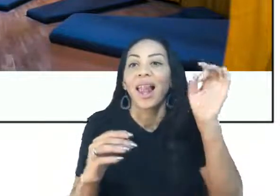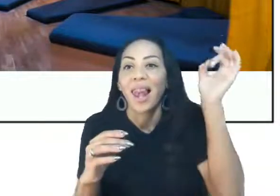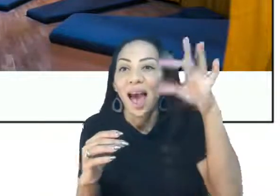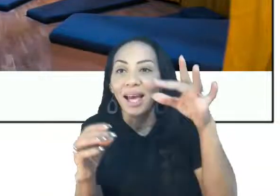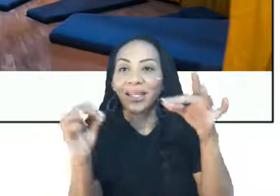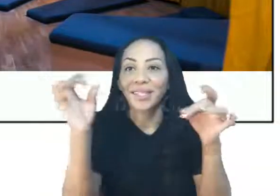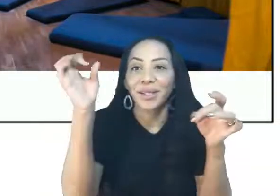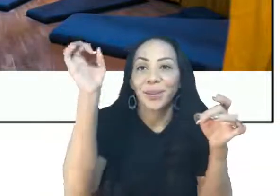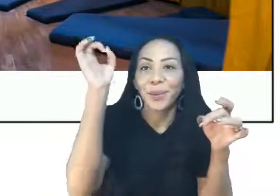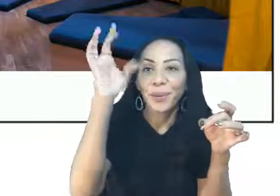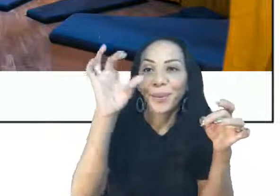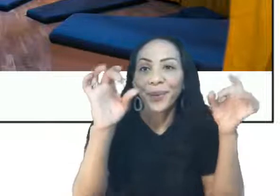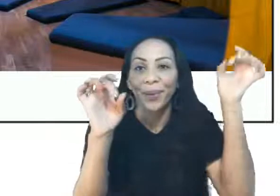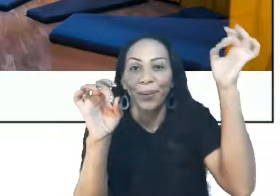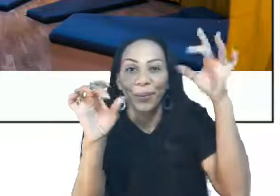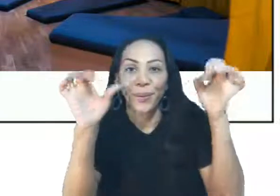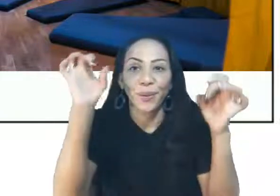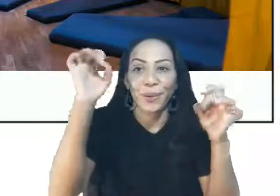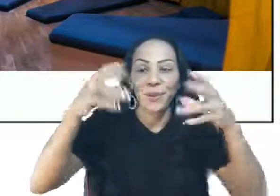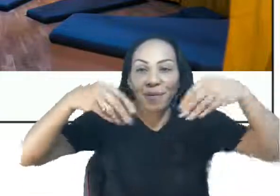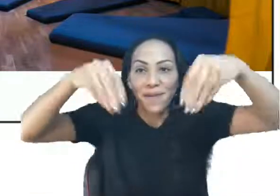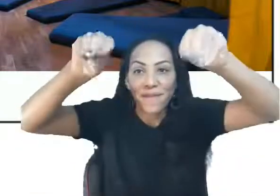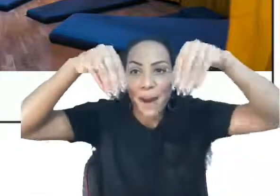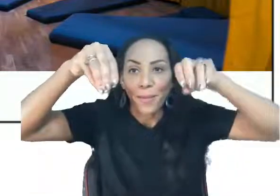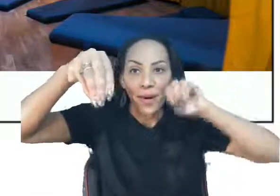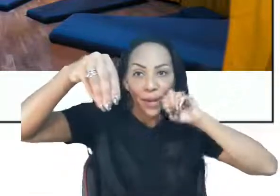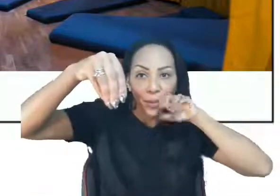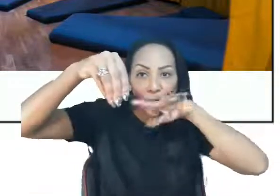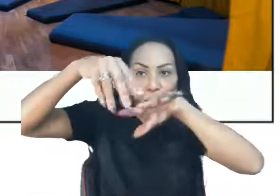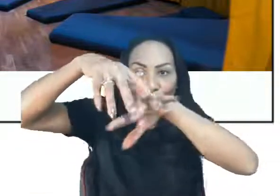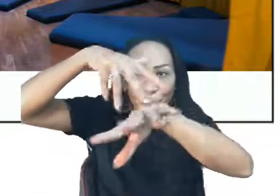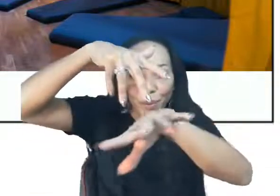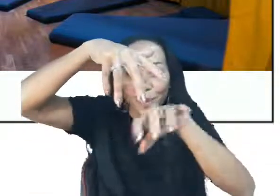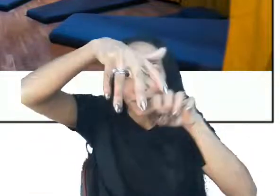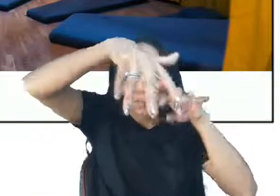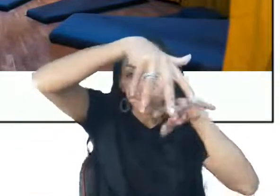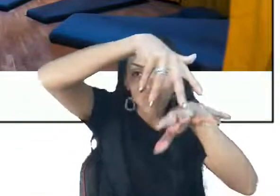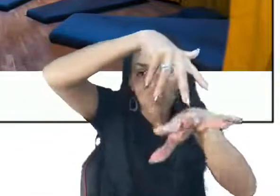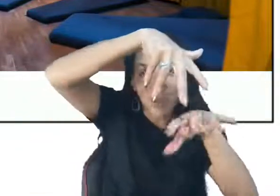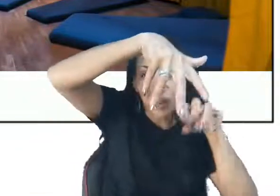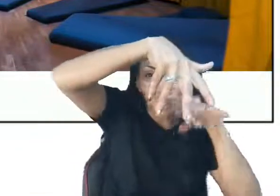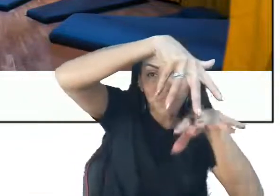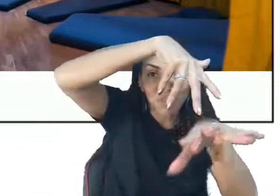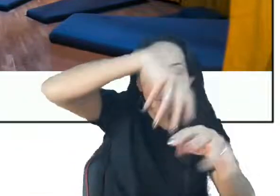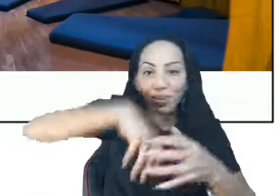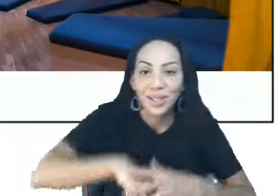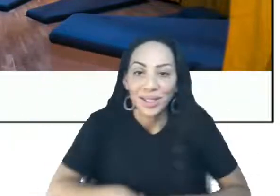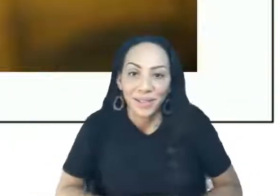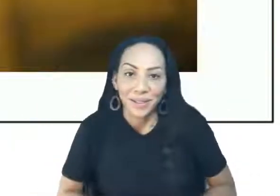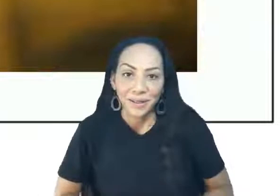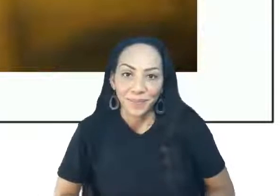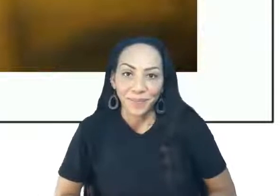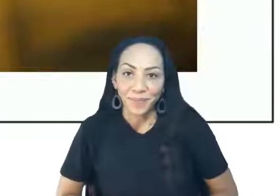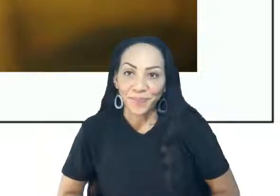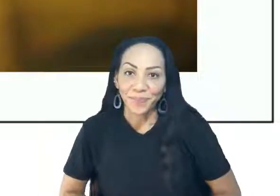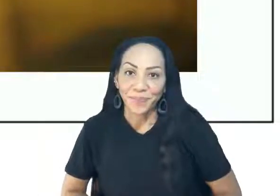view behind that fabric, and then a body as a landscape with the lights above and behind it.